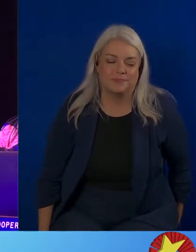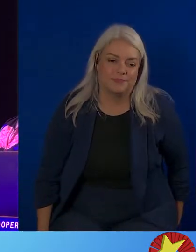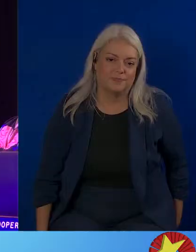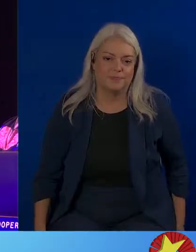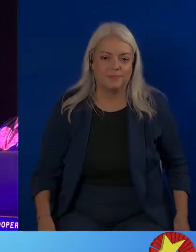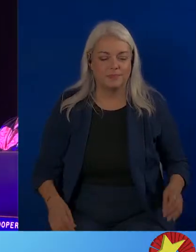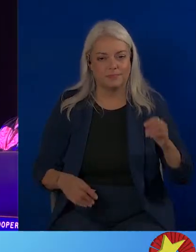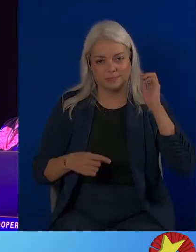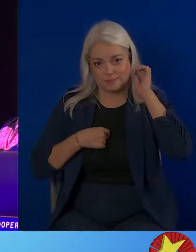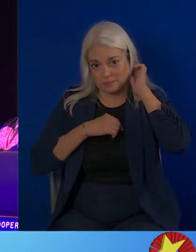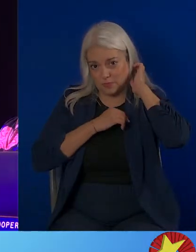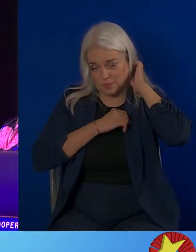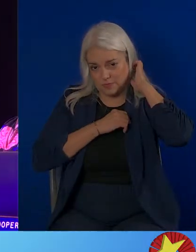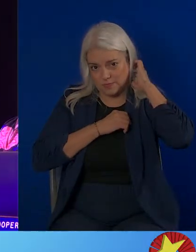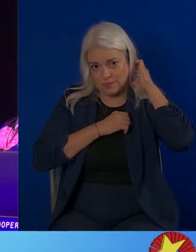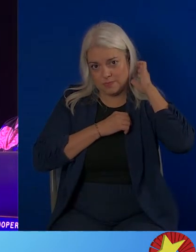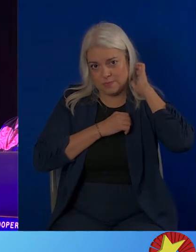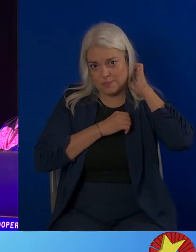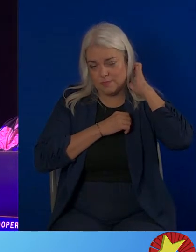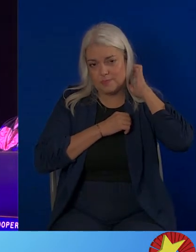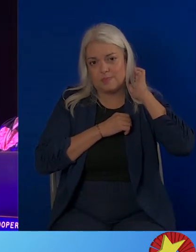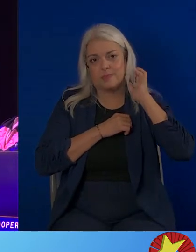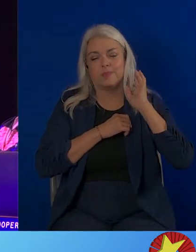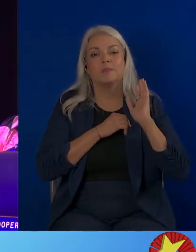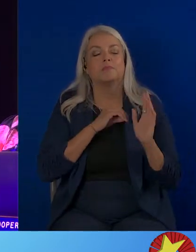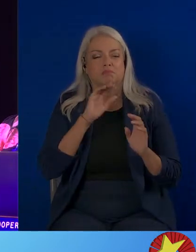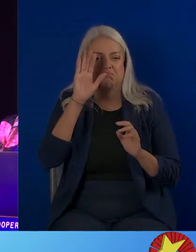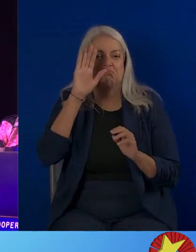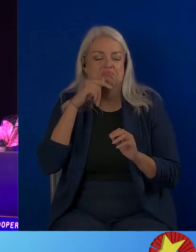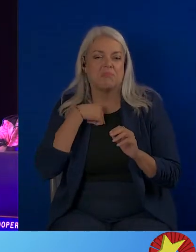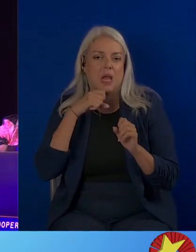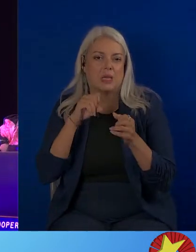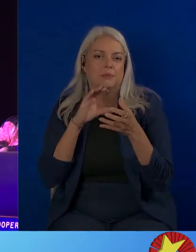And this is Oren. I can start.